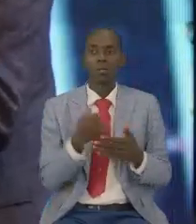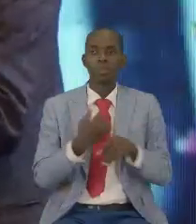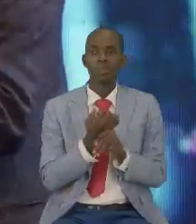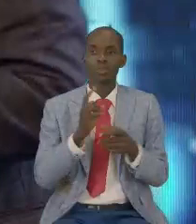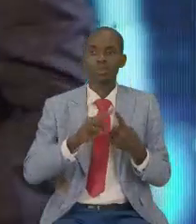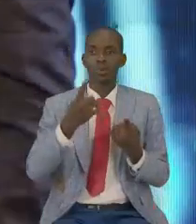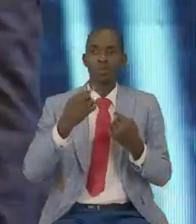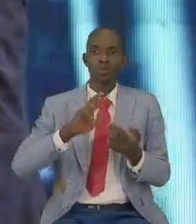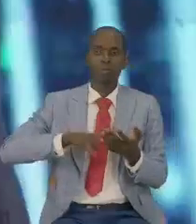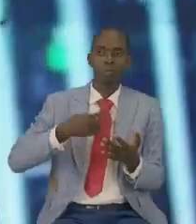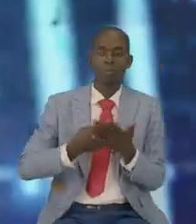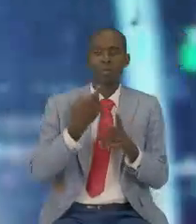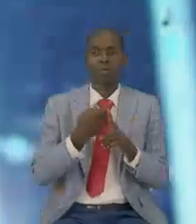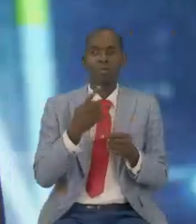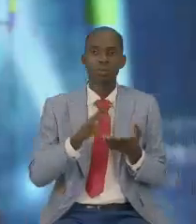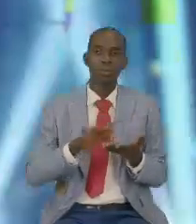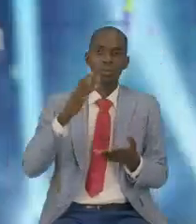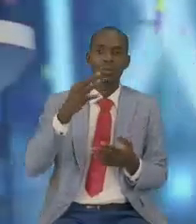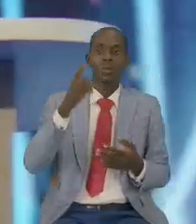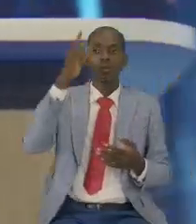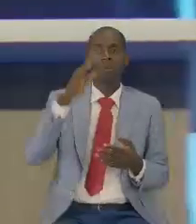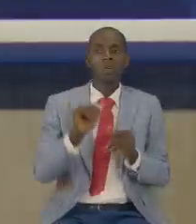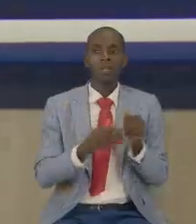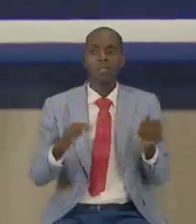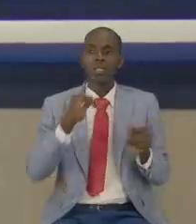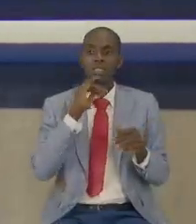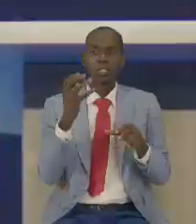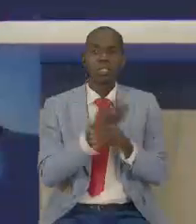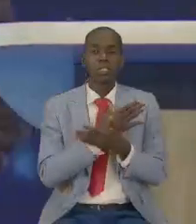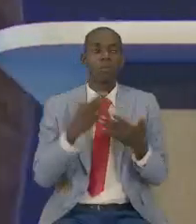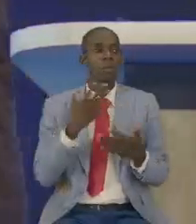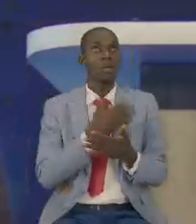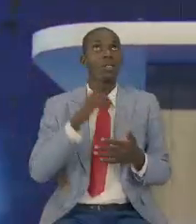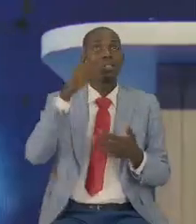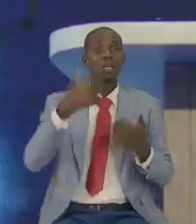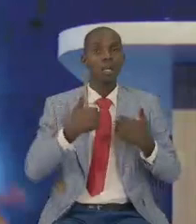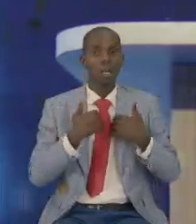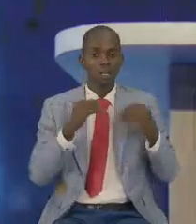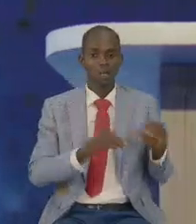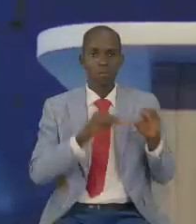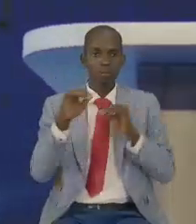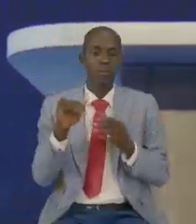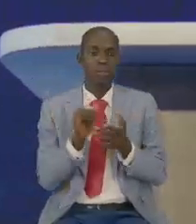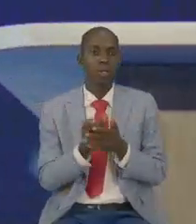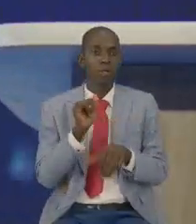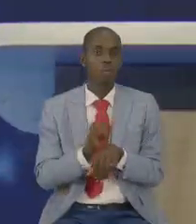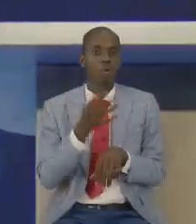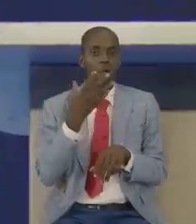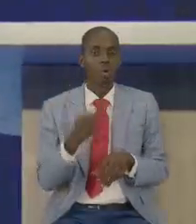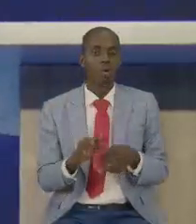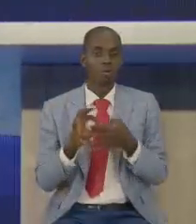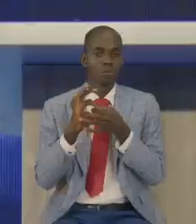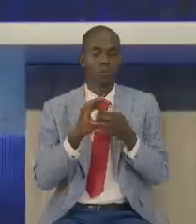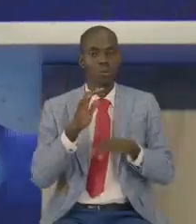is taken away, and he has committed that word of reconciliation unto us. And tonight I come to tell